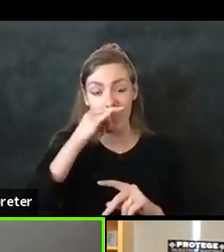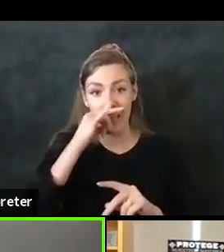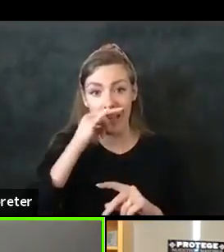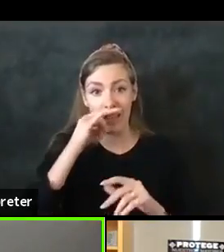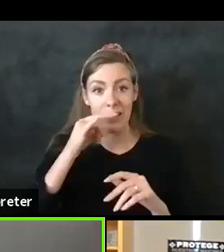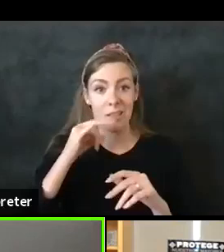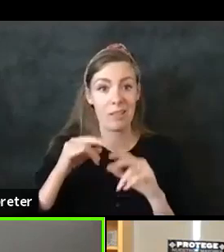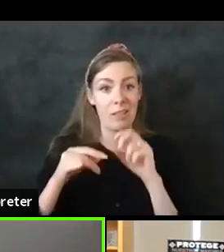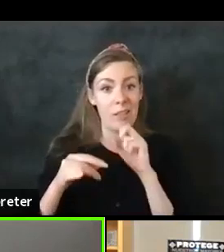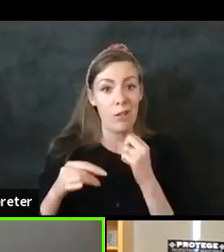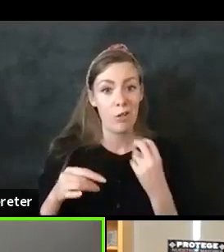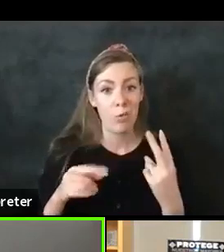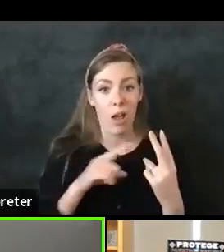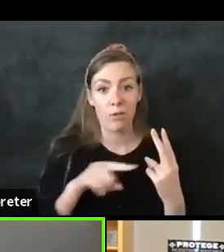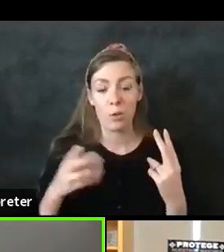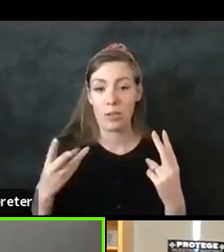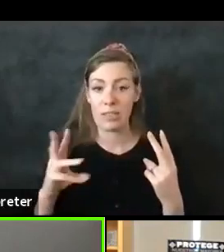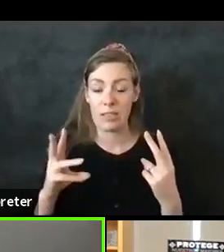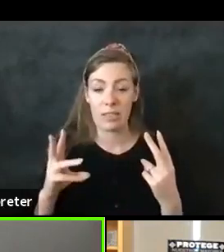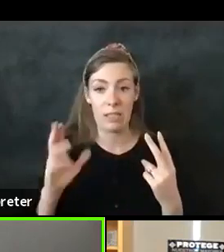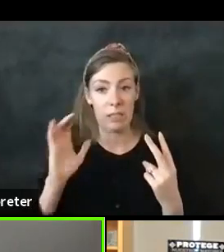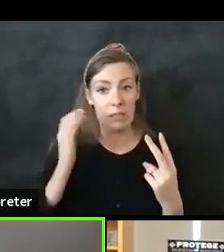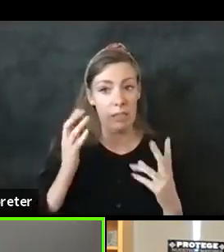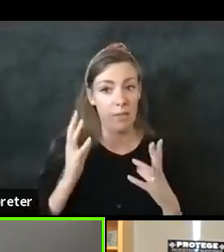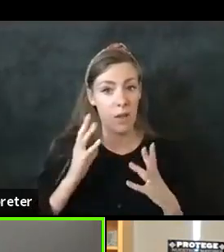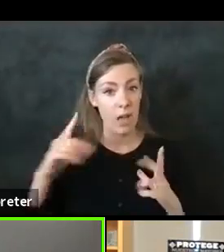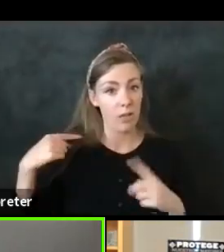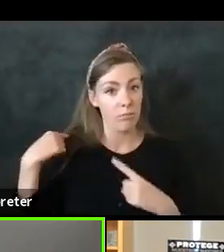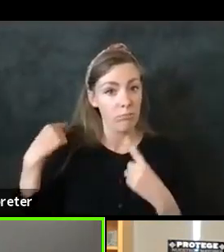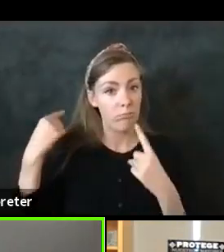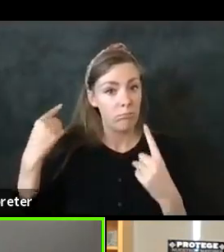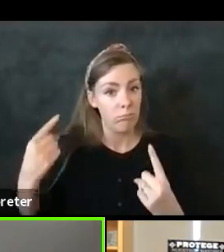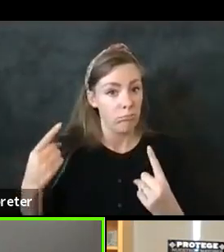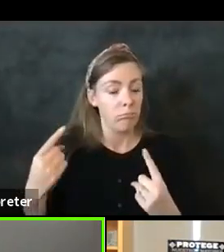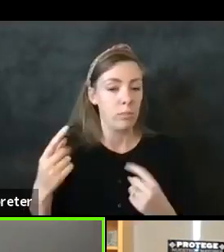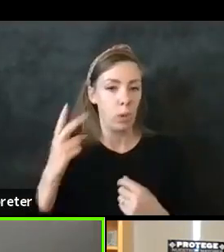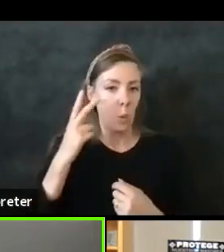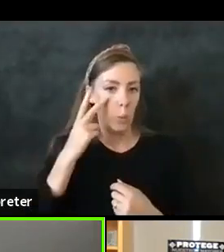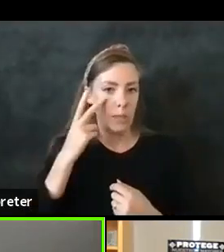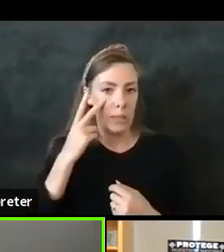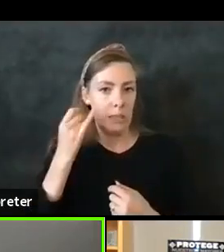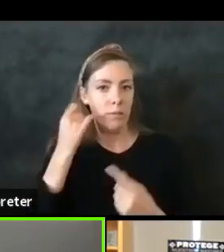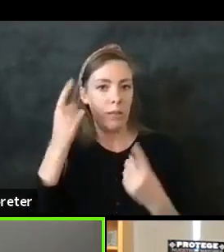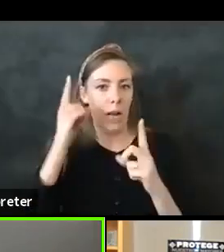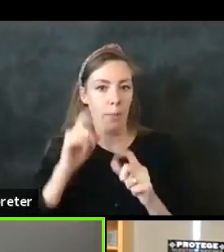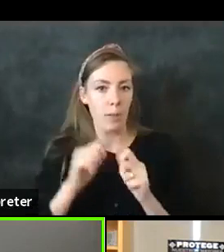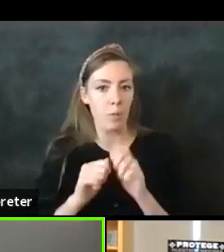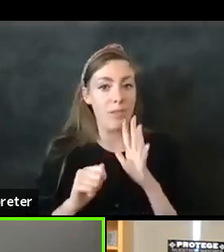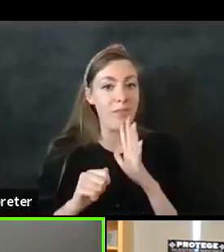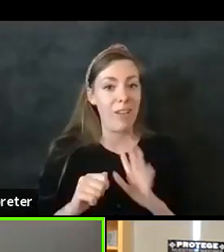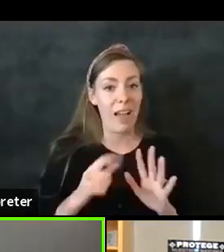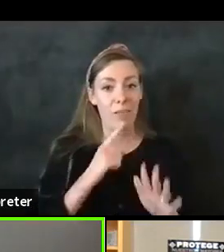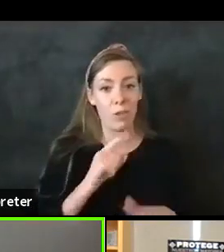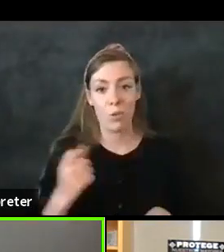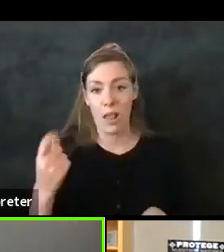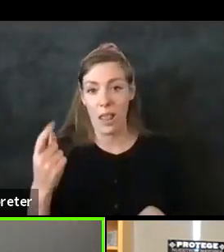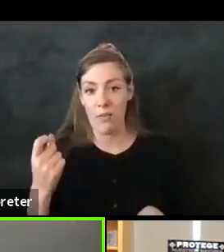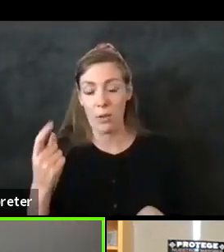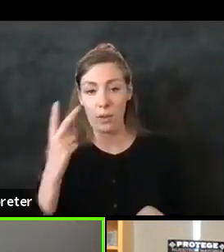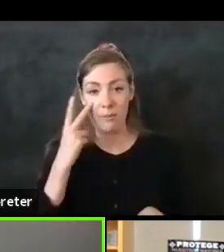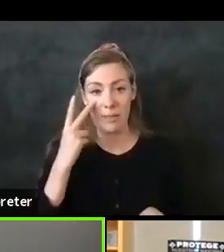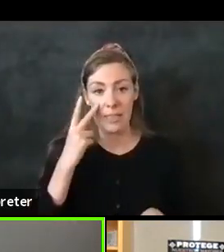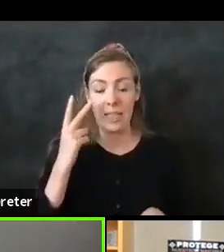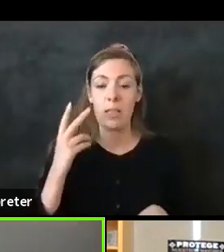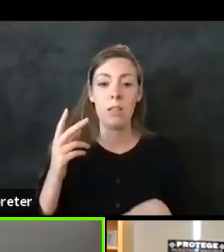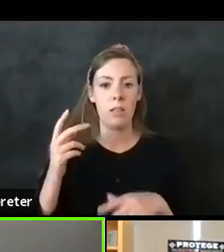safe, I think we have seen that happen. And now we're going to see that happen with 5 to 11-year-olds. And this is all based on that it's been given to